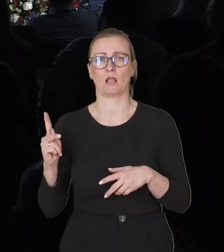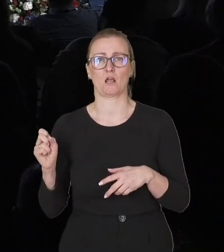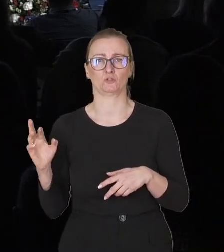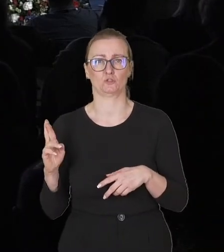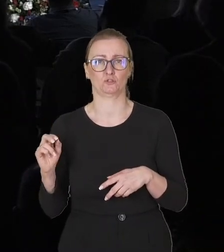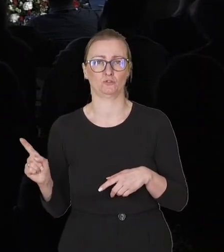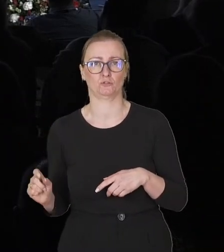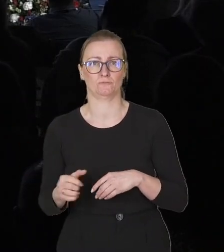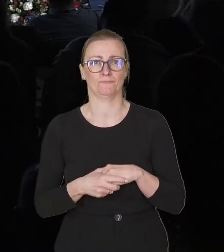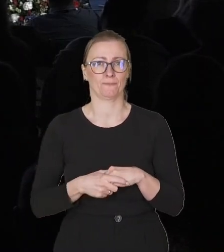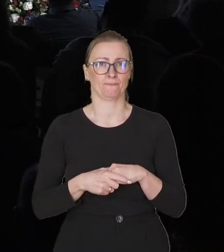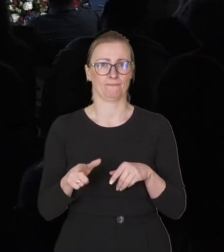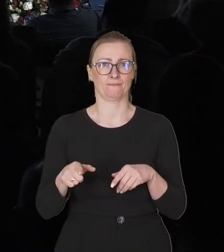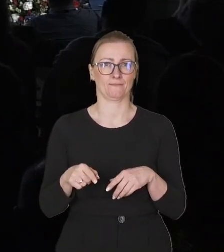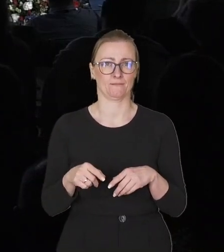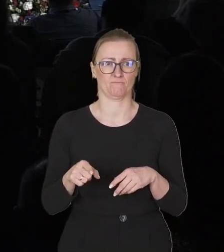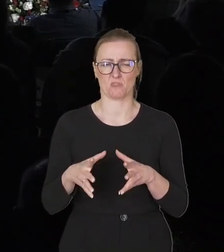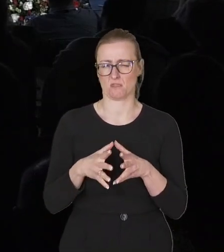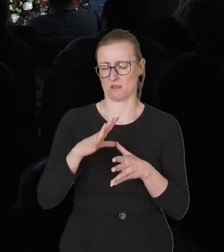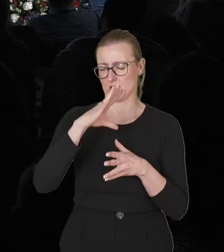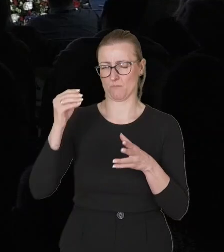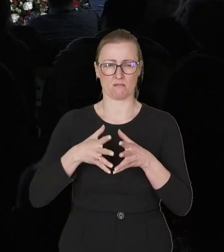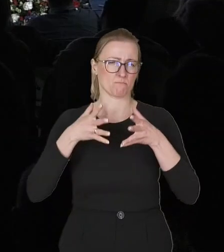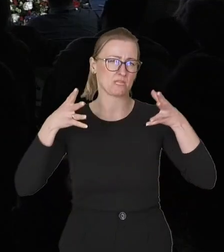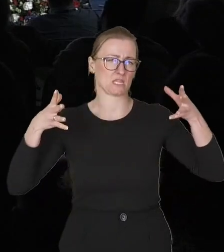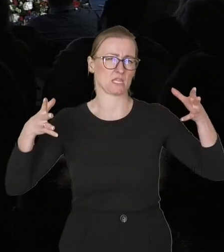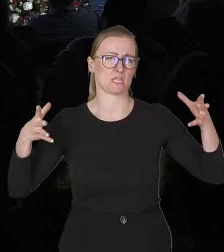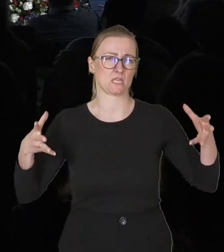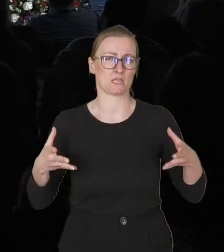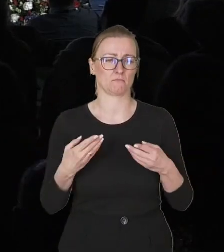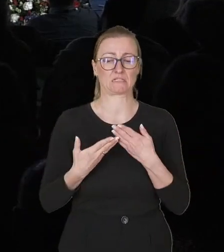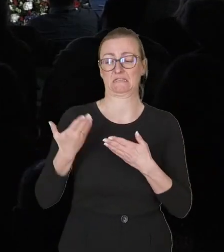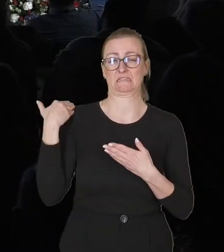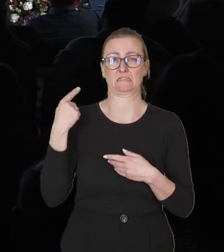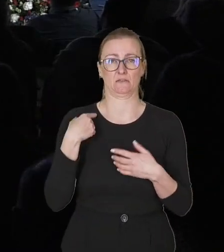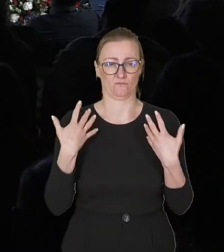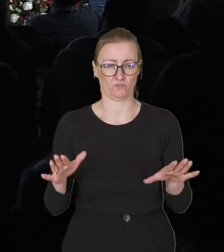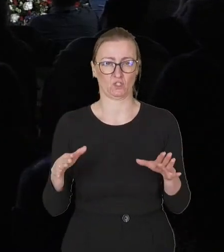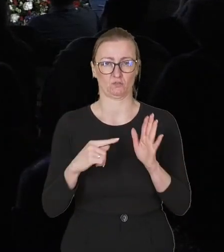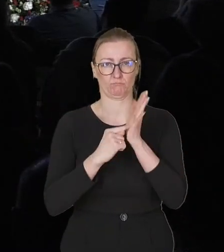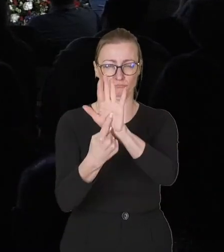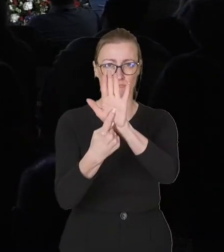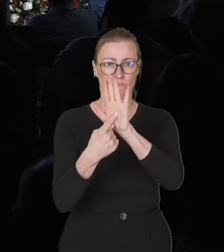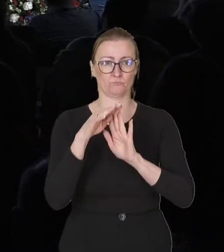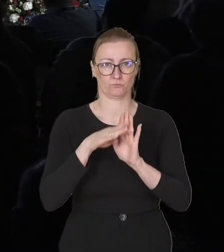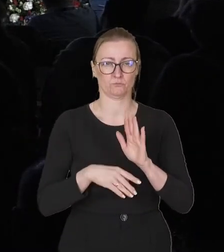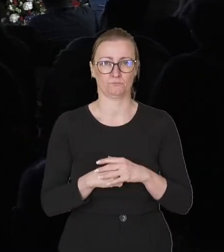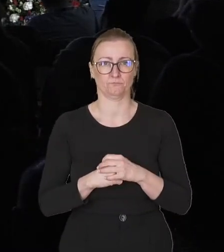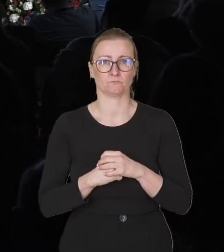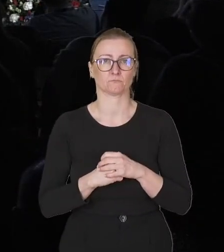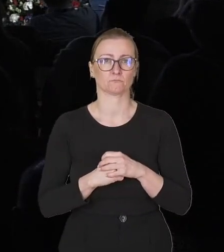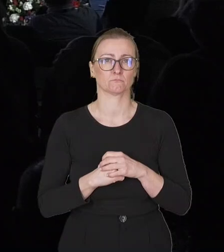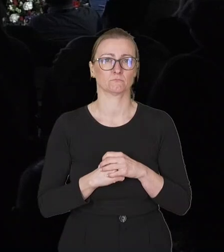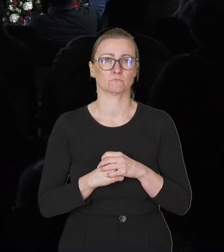these initiatives presented yesterday under the compass of competitiveness compass. The name of the deep tech companies,